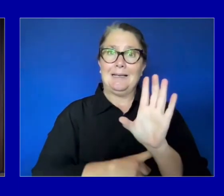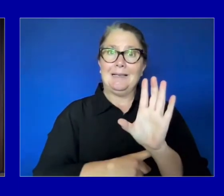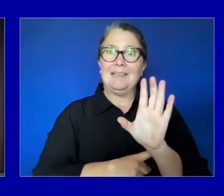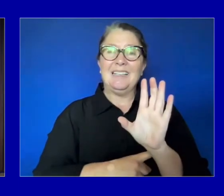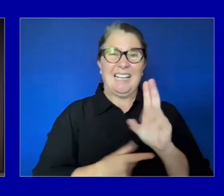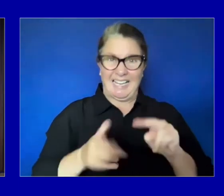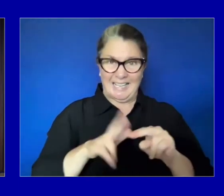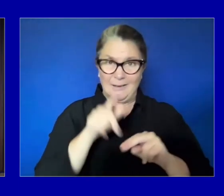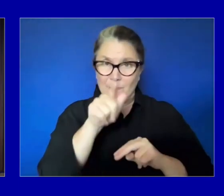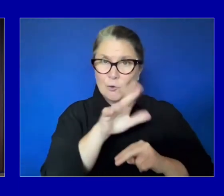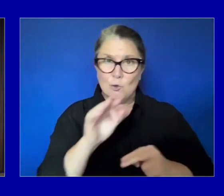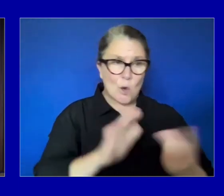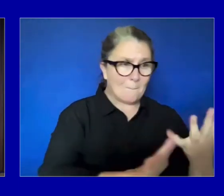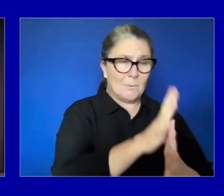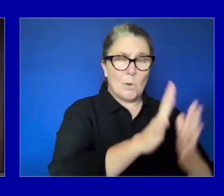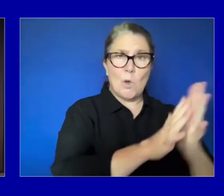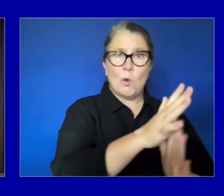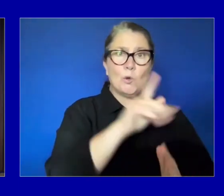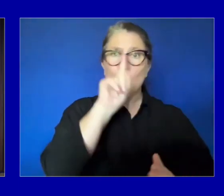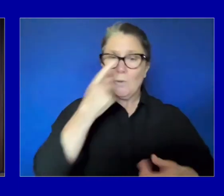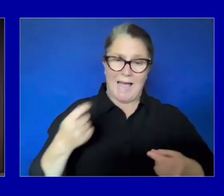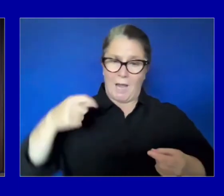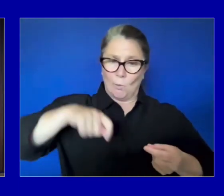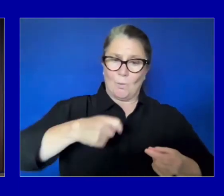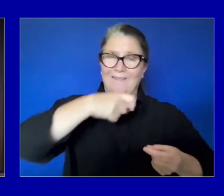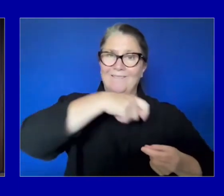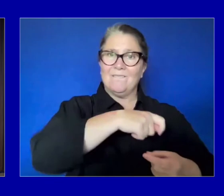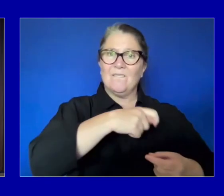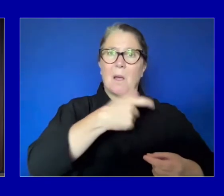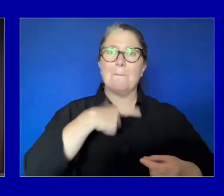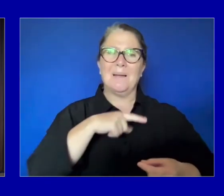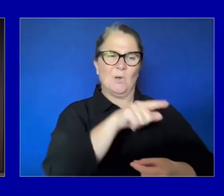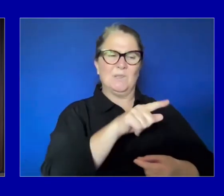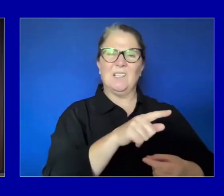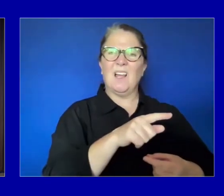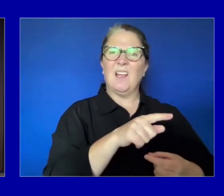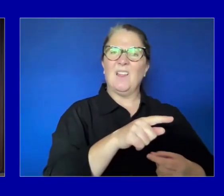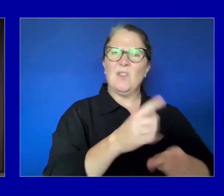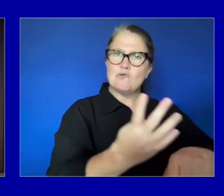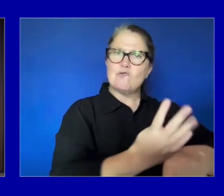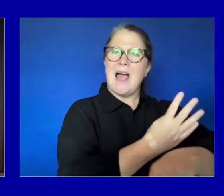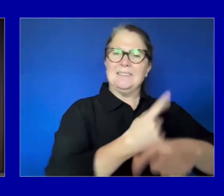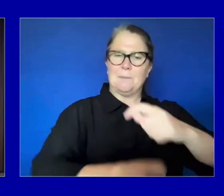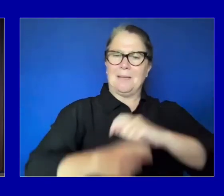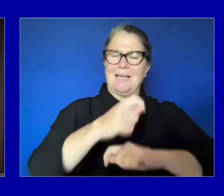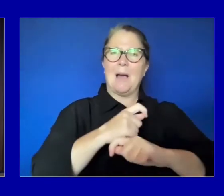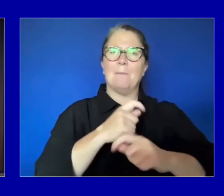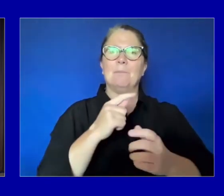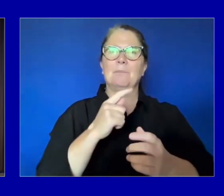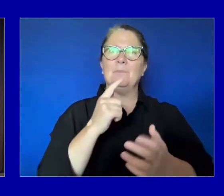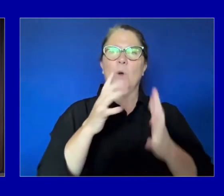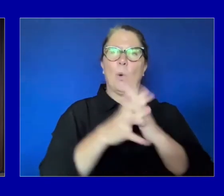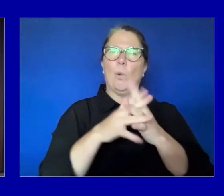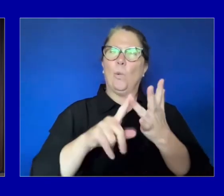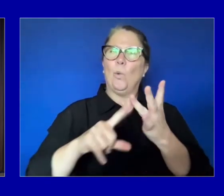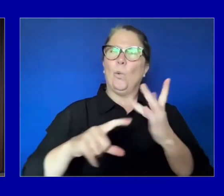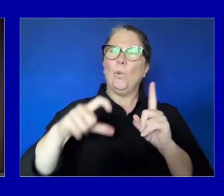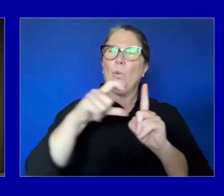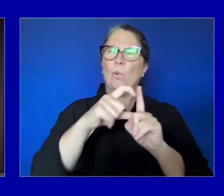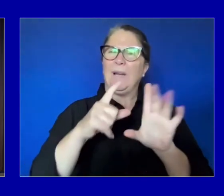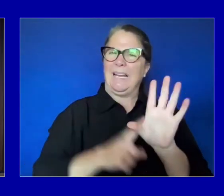too woody. And the same with the lomandra. Um, we, we need to keep that grass growing